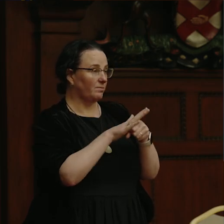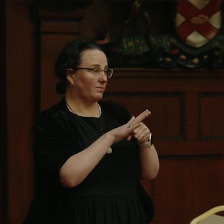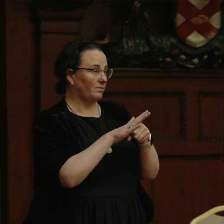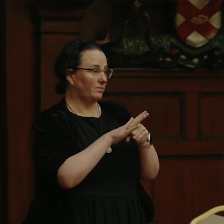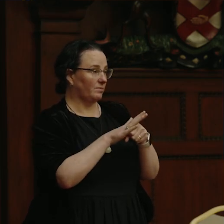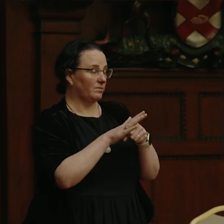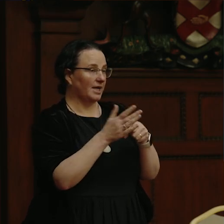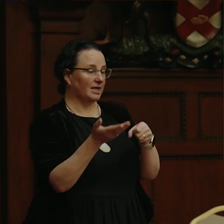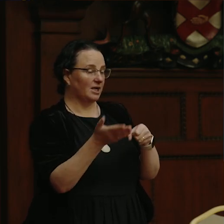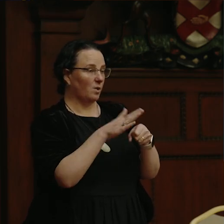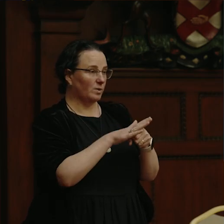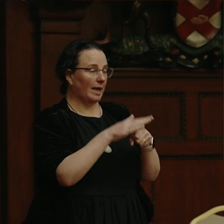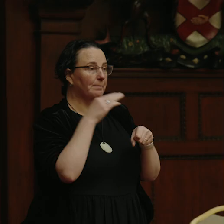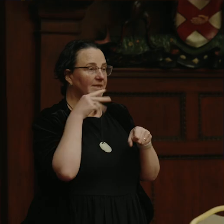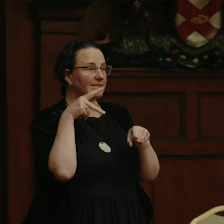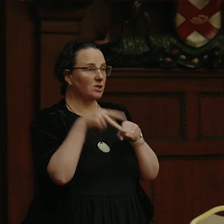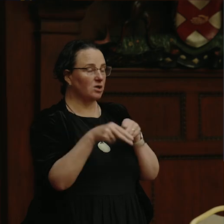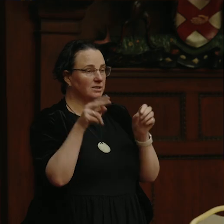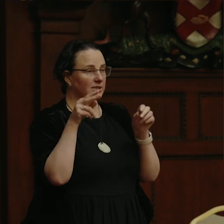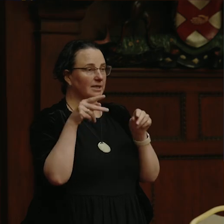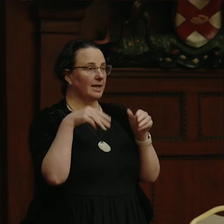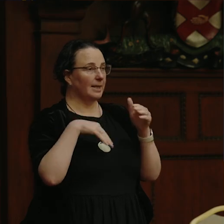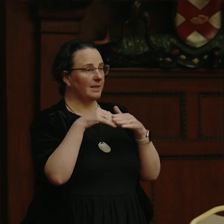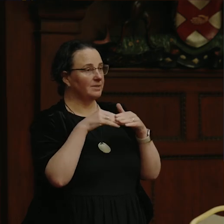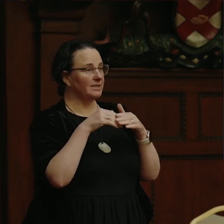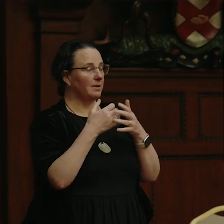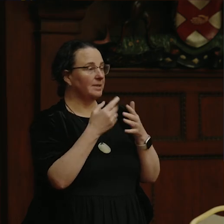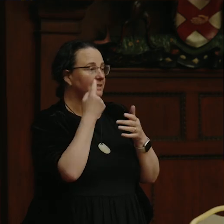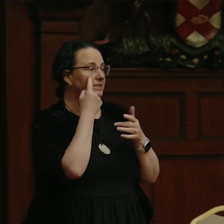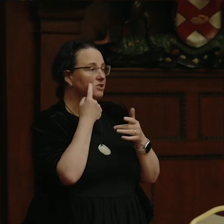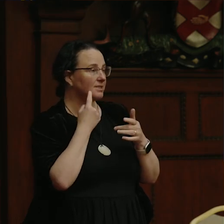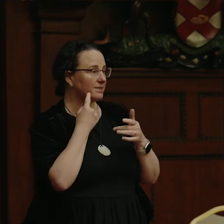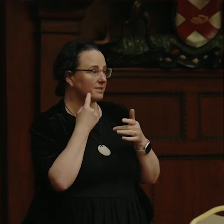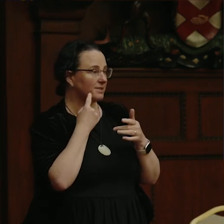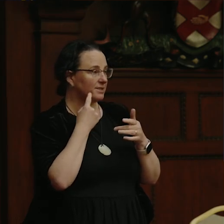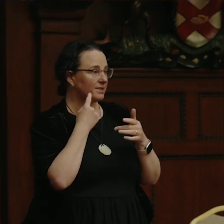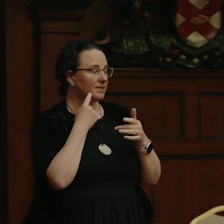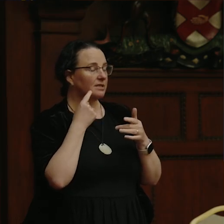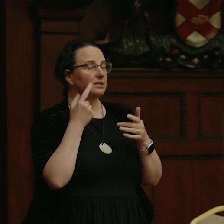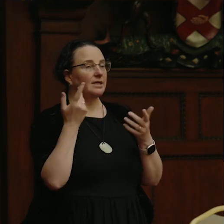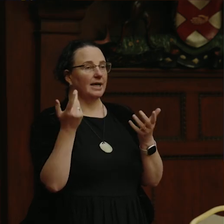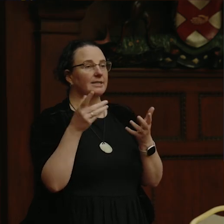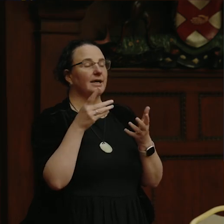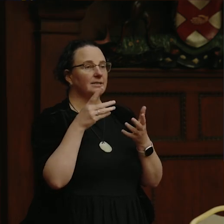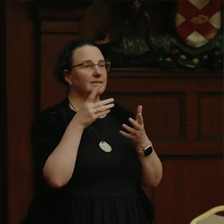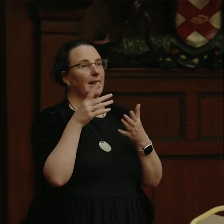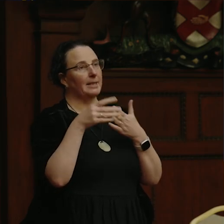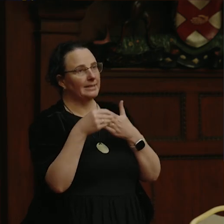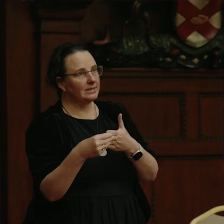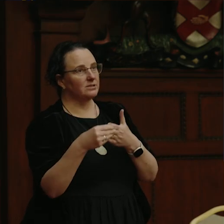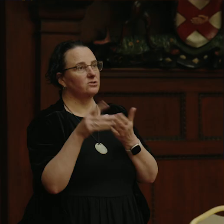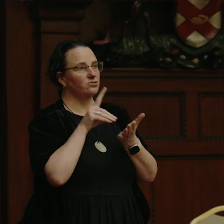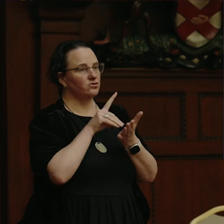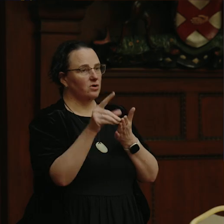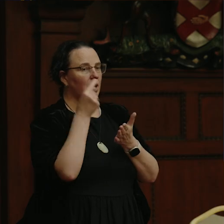that reduces the amount of tears that are produced, and that leads to what we call aqueous deficient dry eye disease.